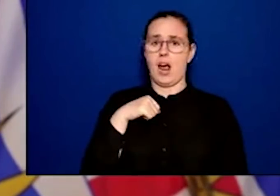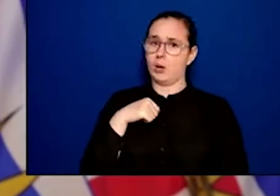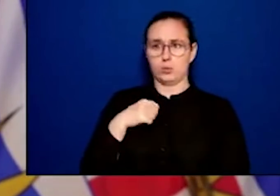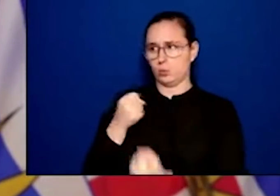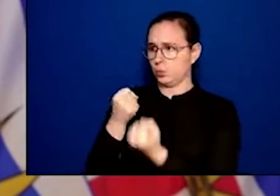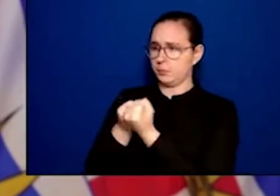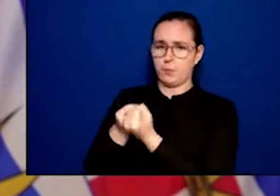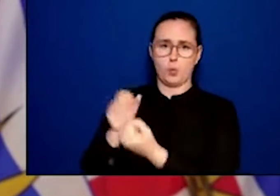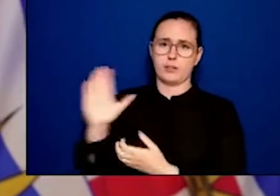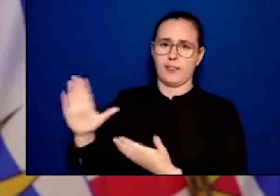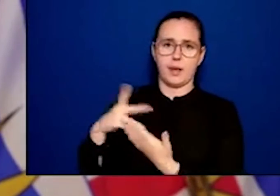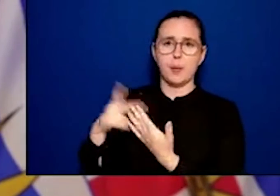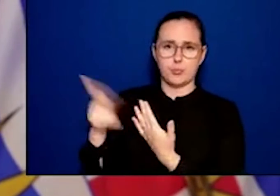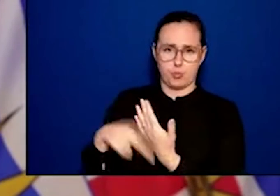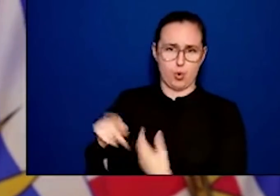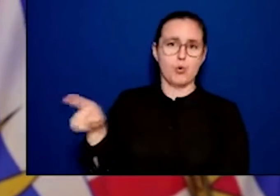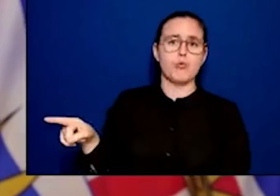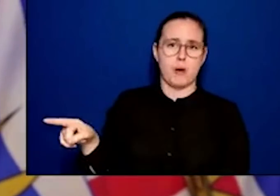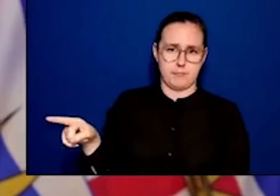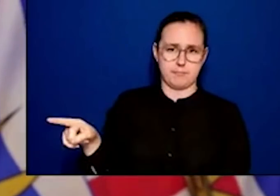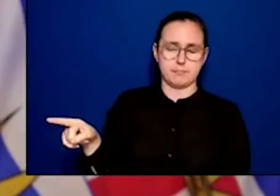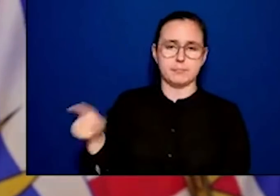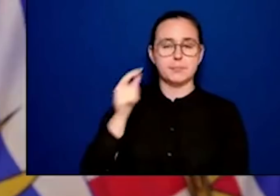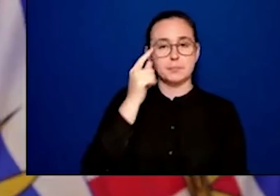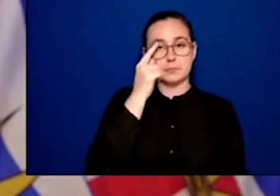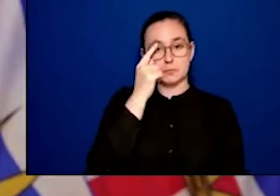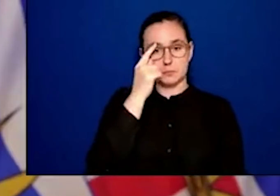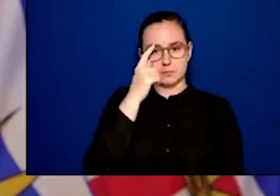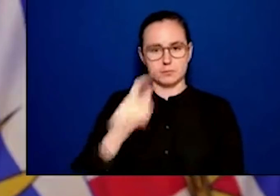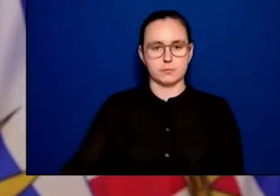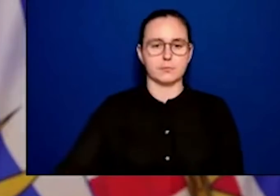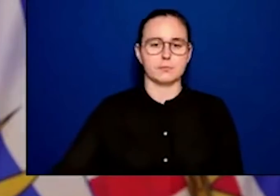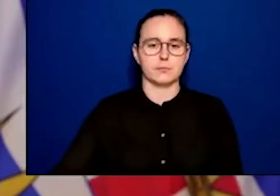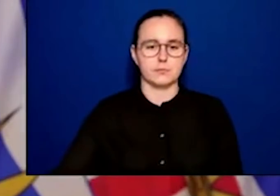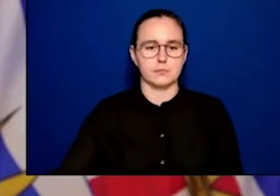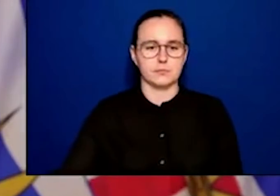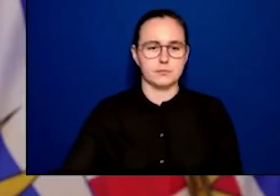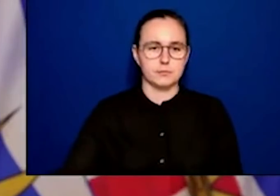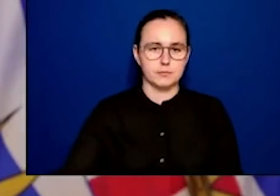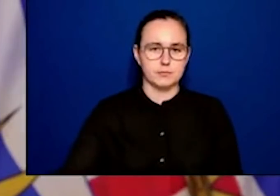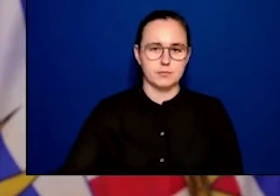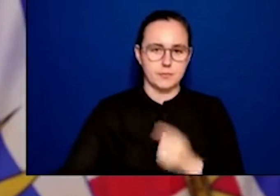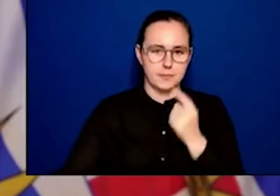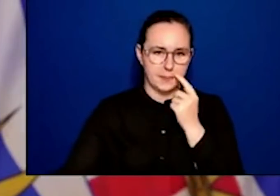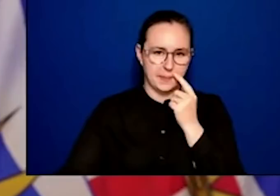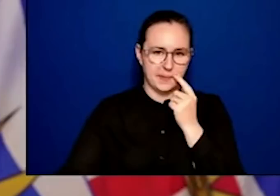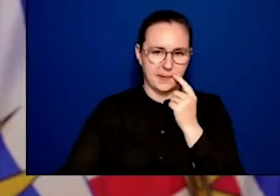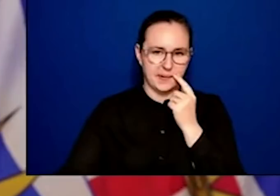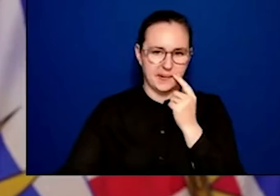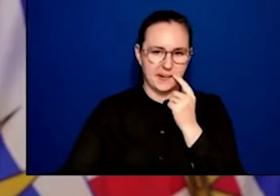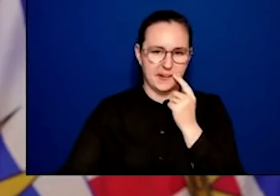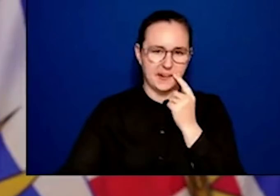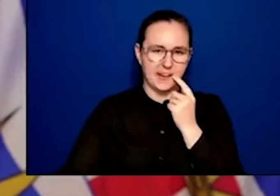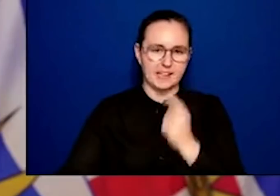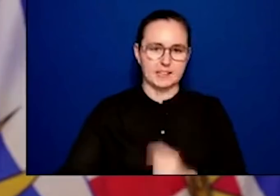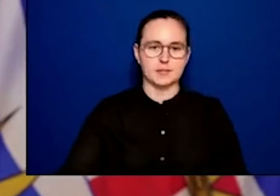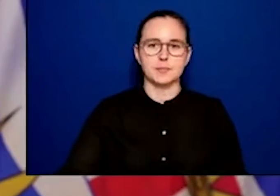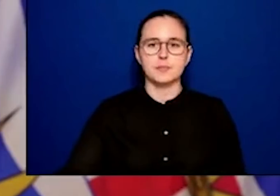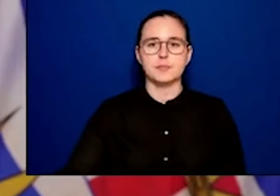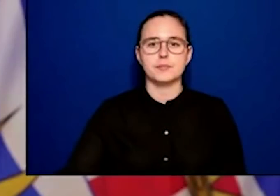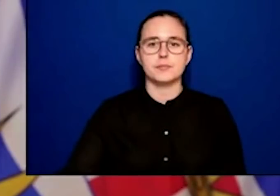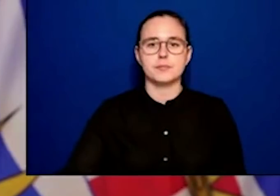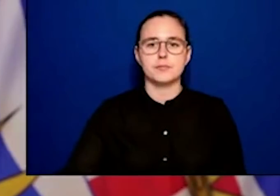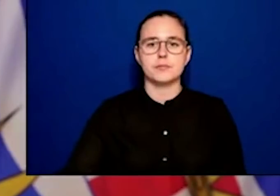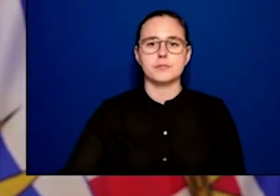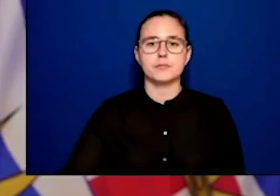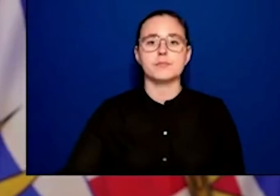In terms of our ongoing pandemic management, as I have indicated a number of weeks ago, we have an